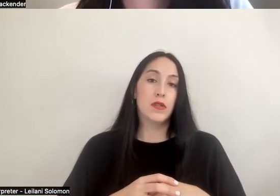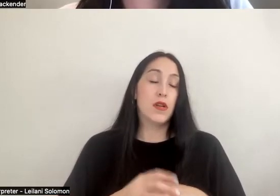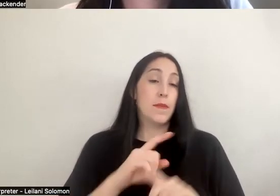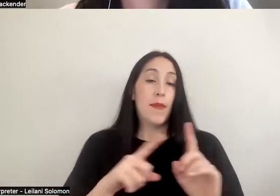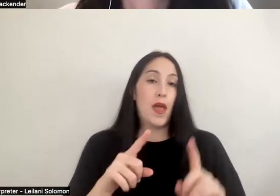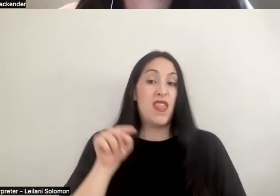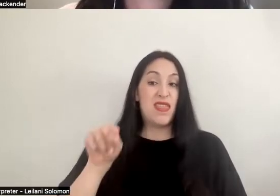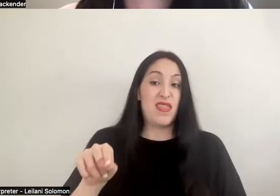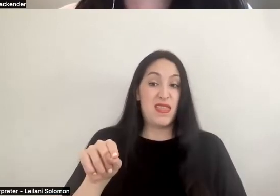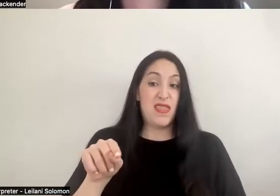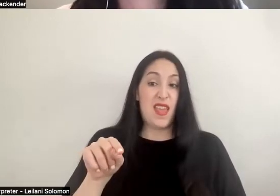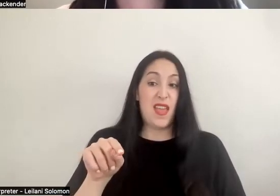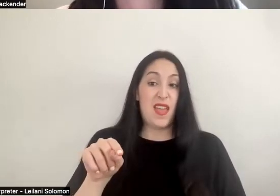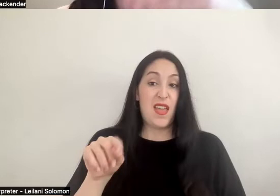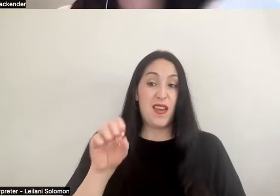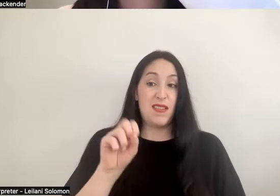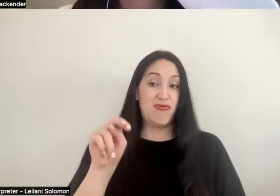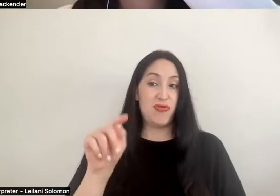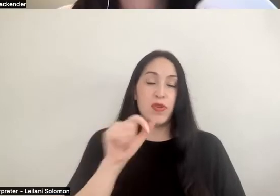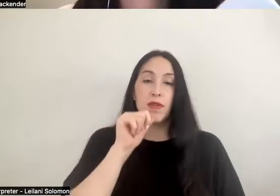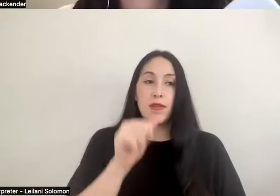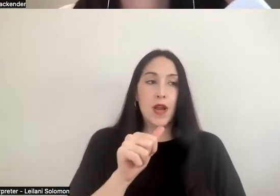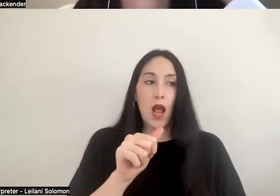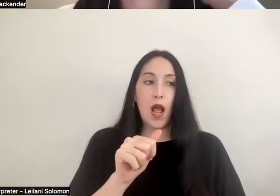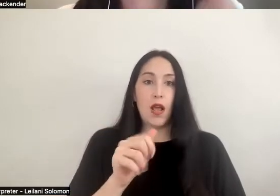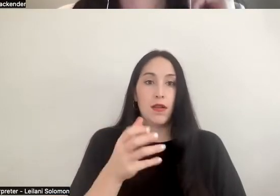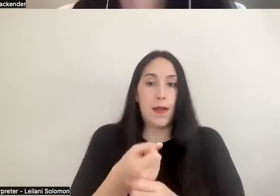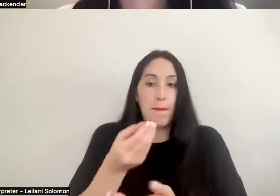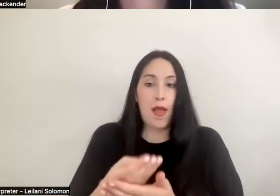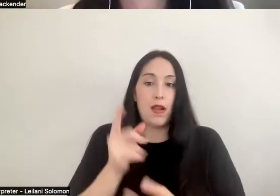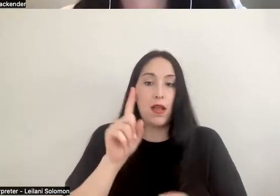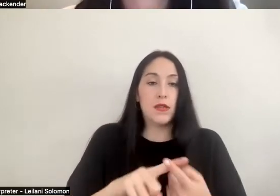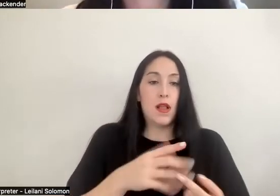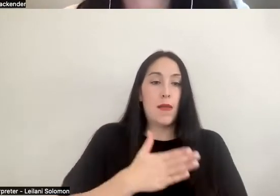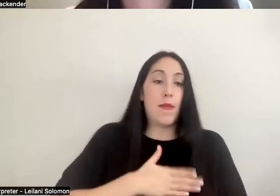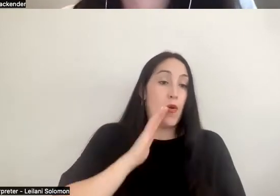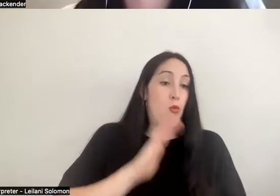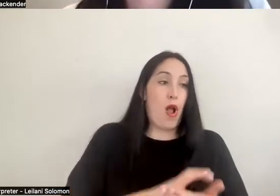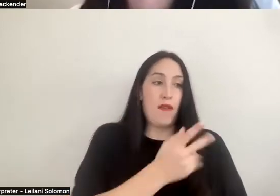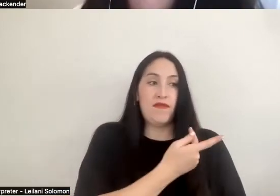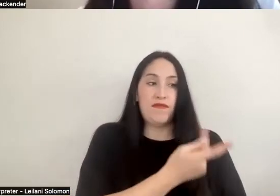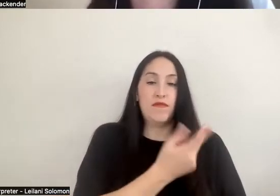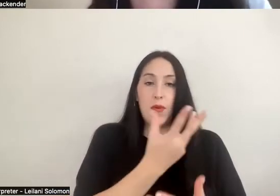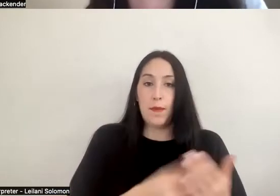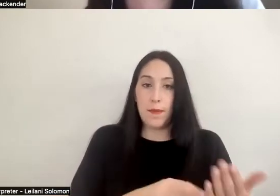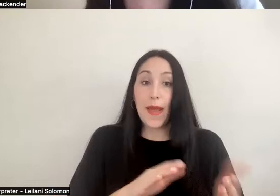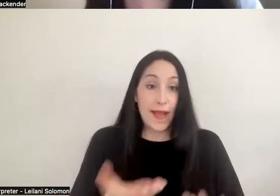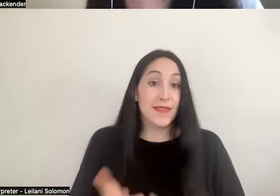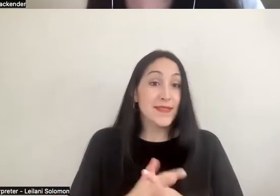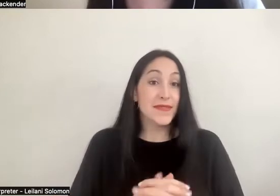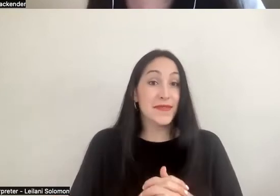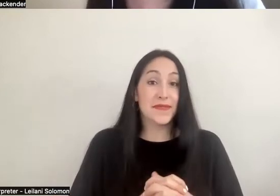pass. Hmm. So clearly, a special needs trust can be in the kind of in the waiting room